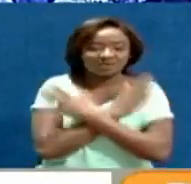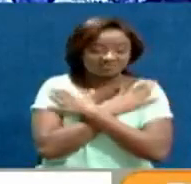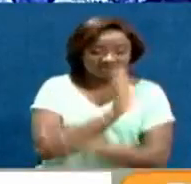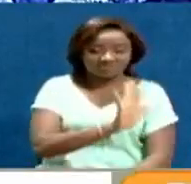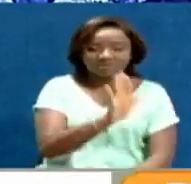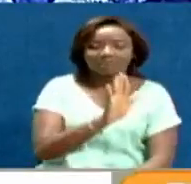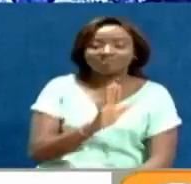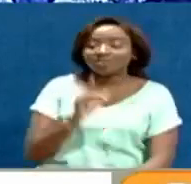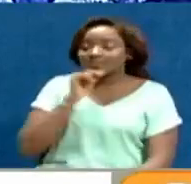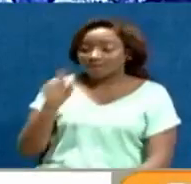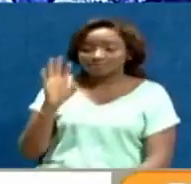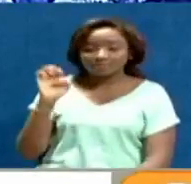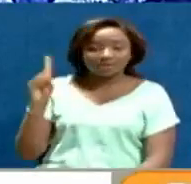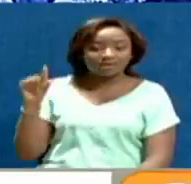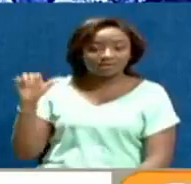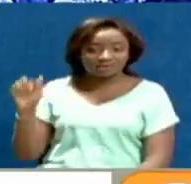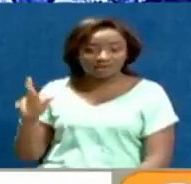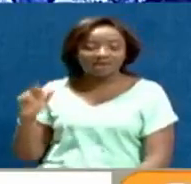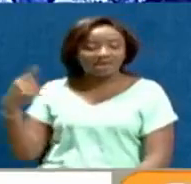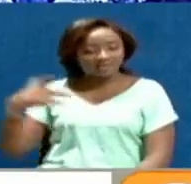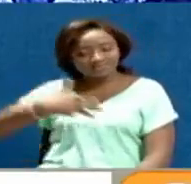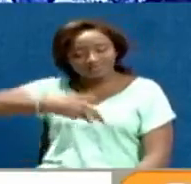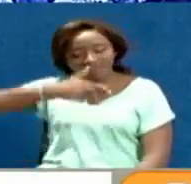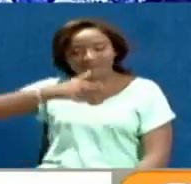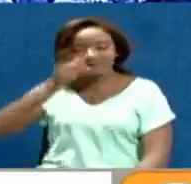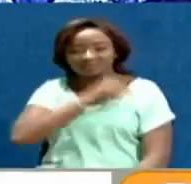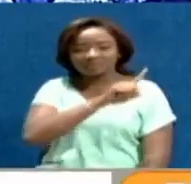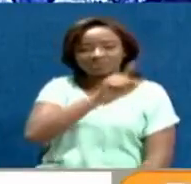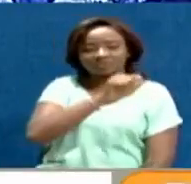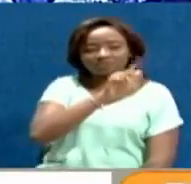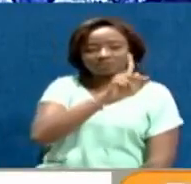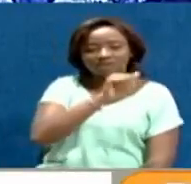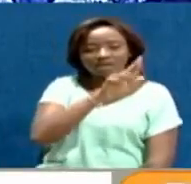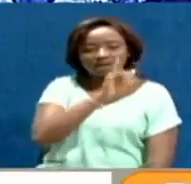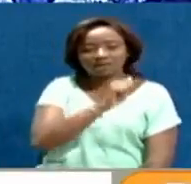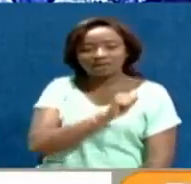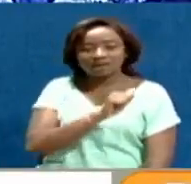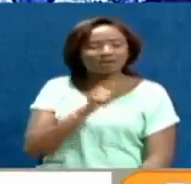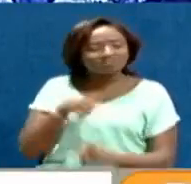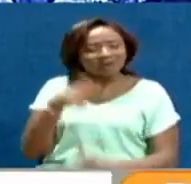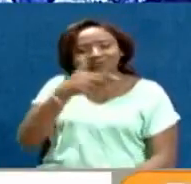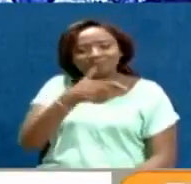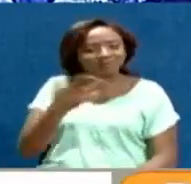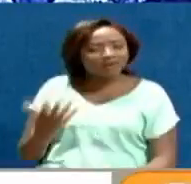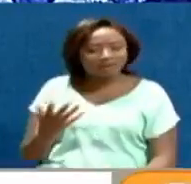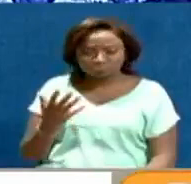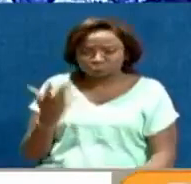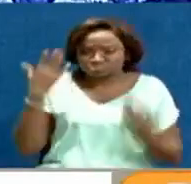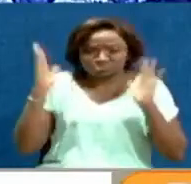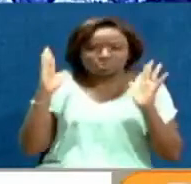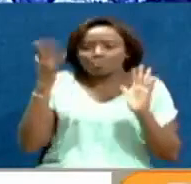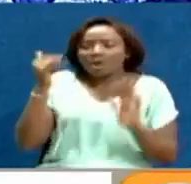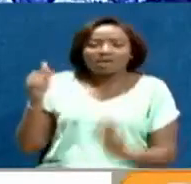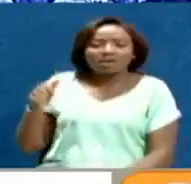Edgar Mokamba is alleged to have shot Zacharia Makuto 3 times in unclear circumstances as the two were chewing